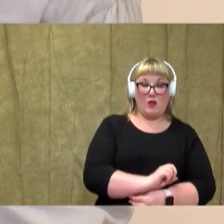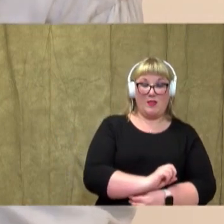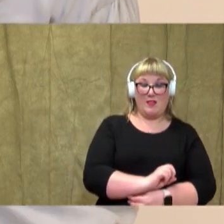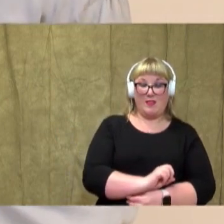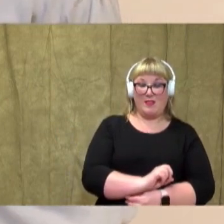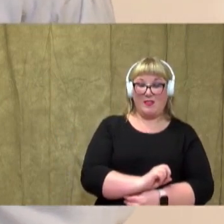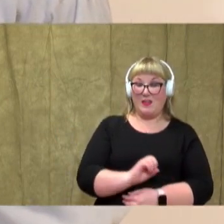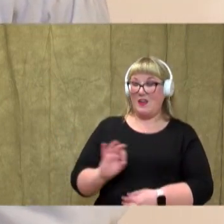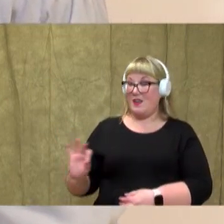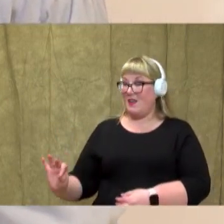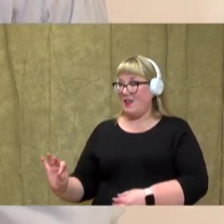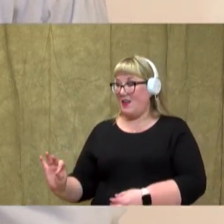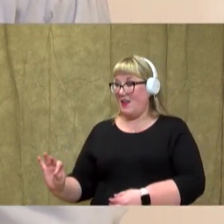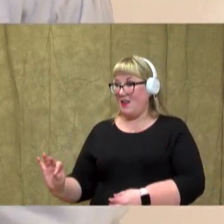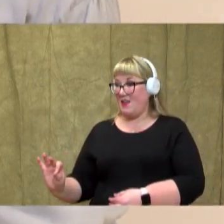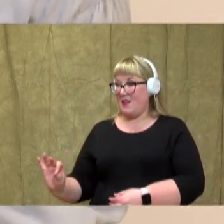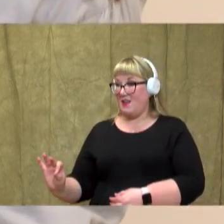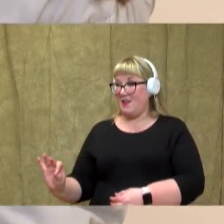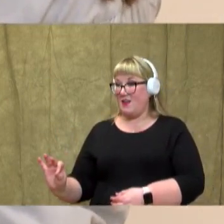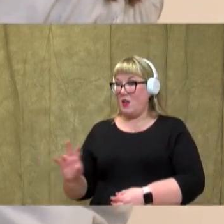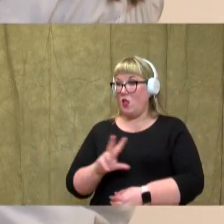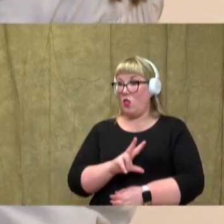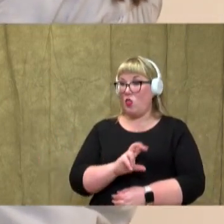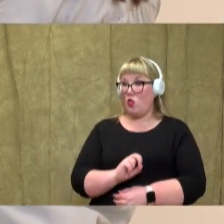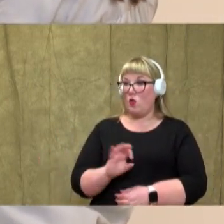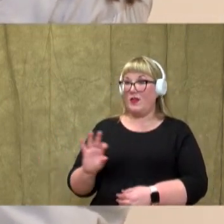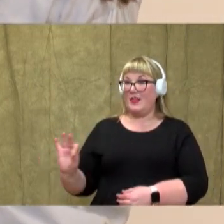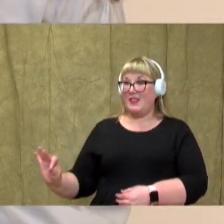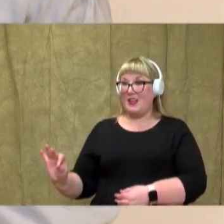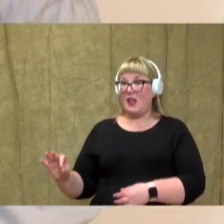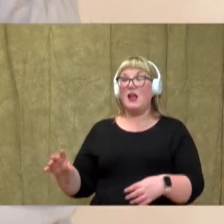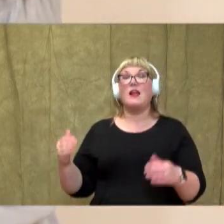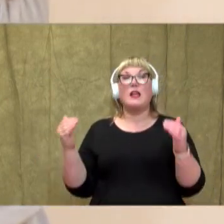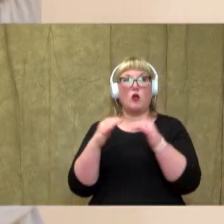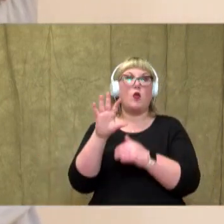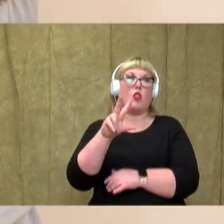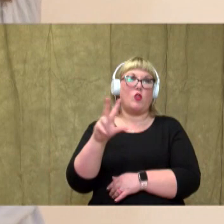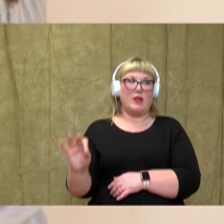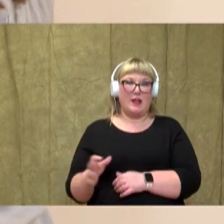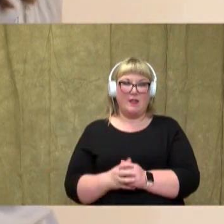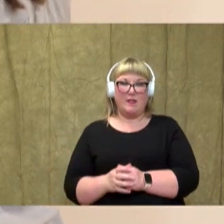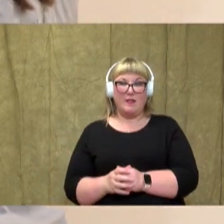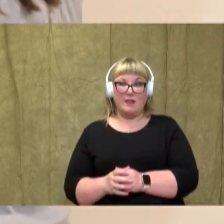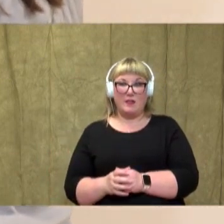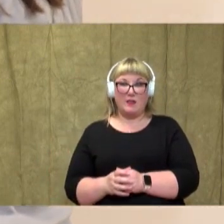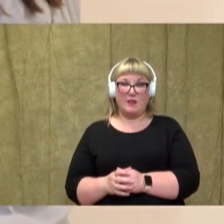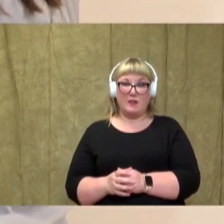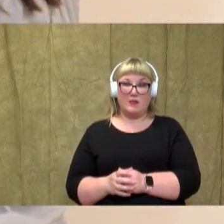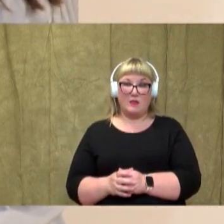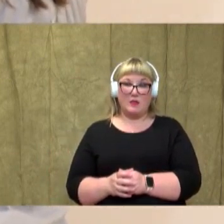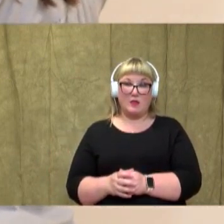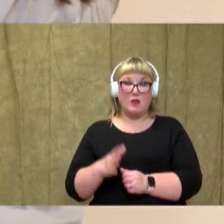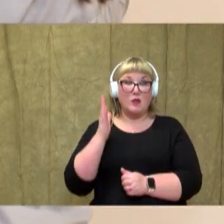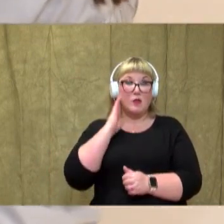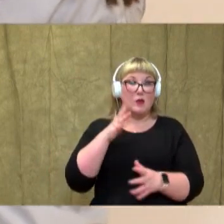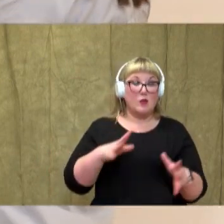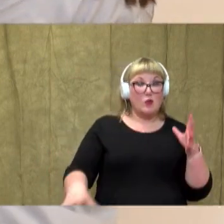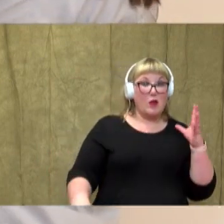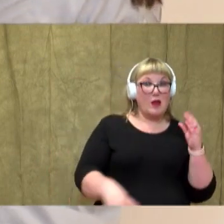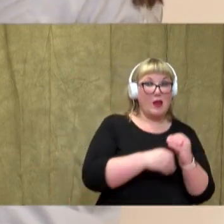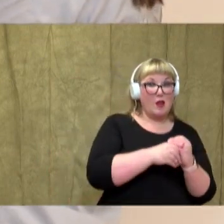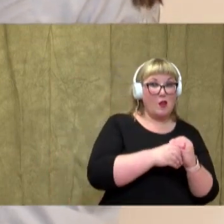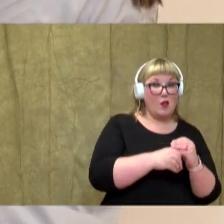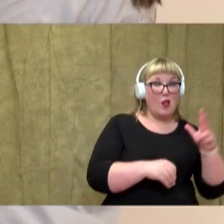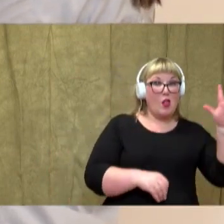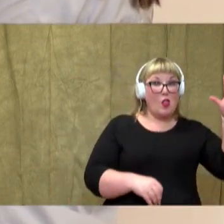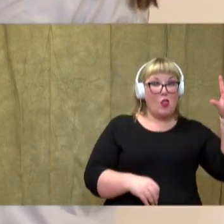plus 9 gives us 39. So we're going to add our 30 and